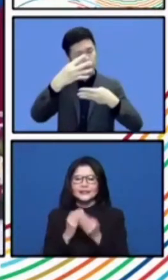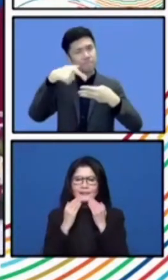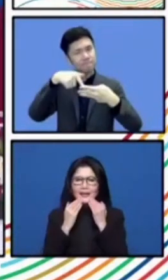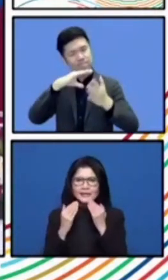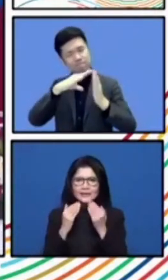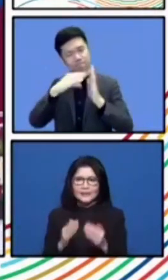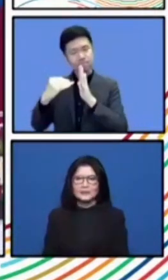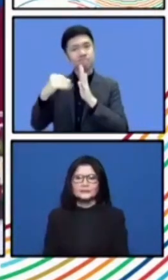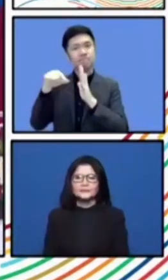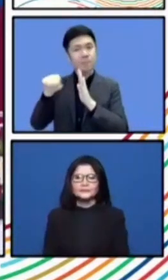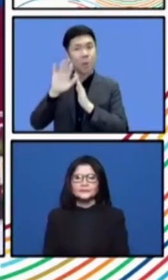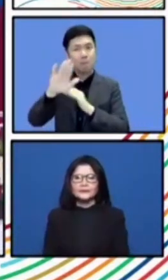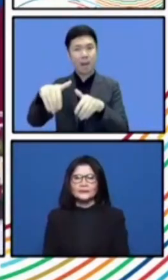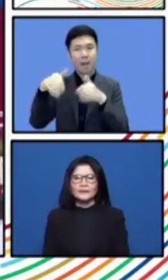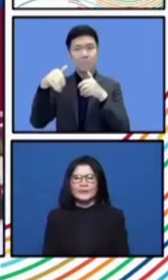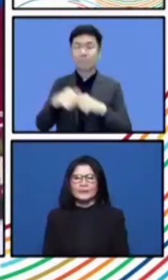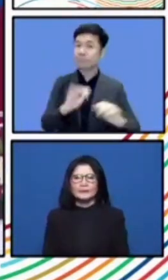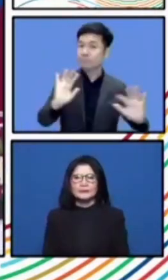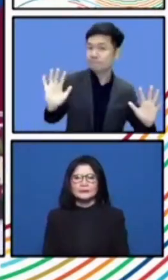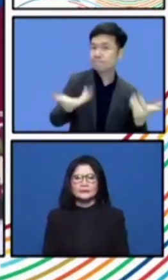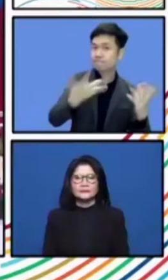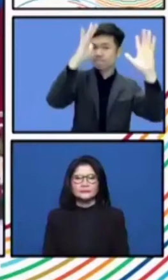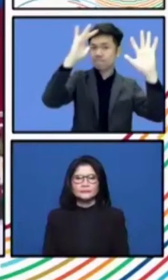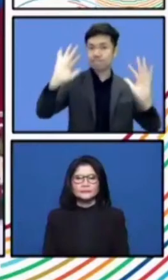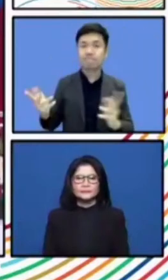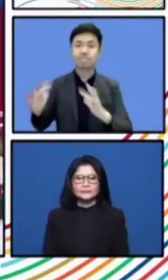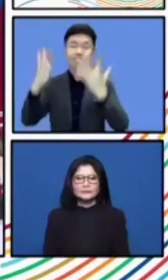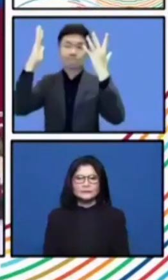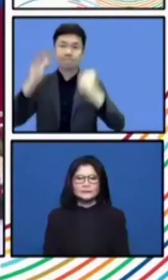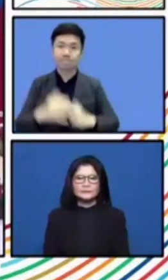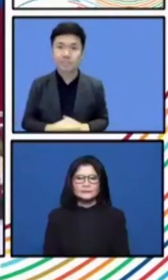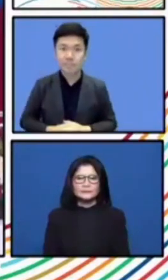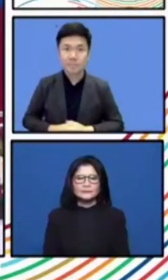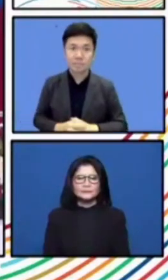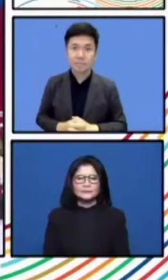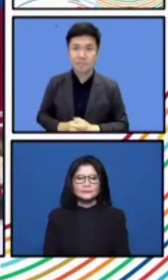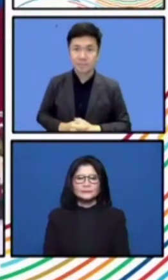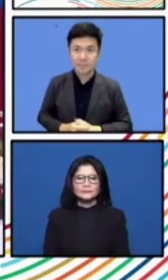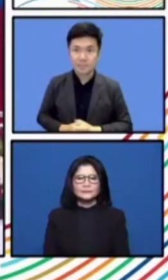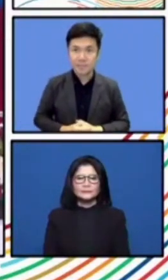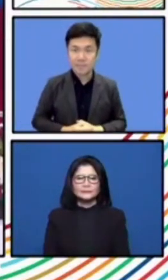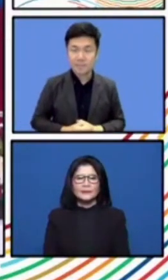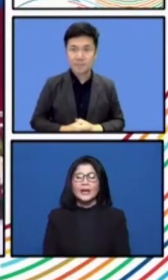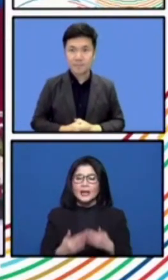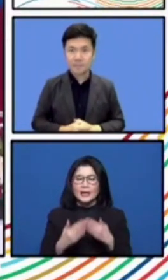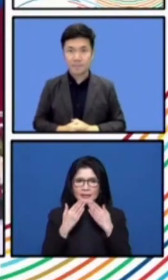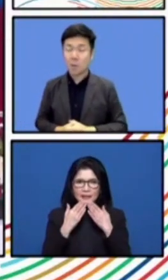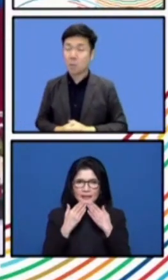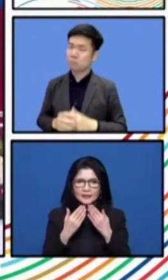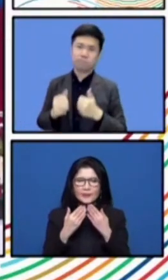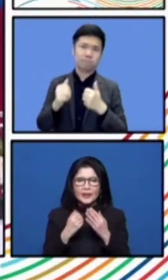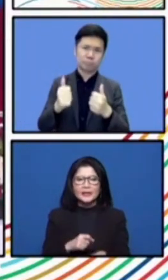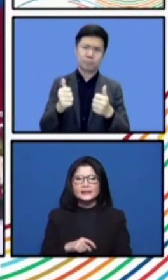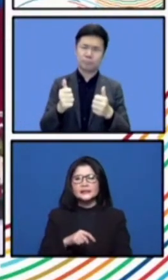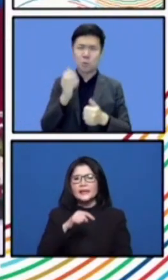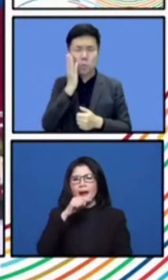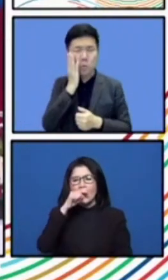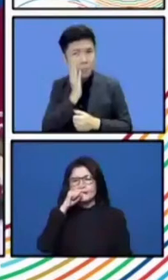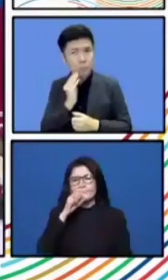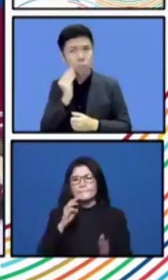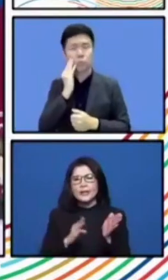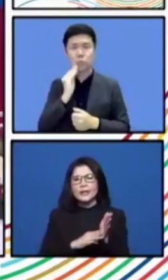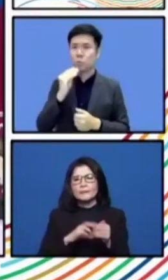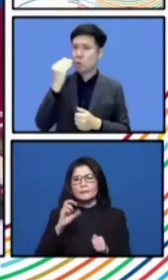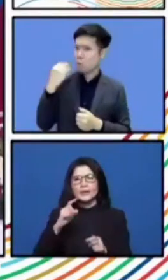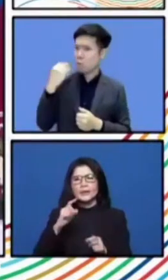thank you uh Mr Montan uh you gave us a a very good experience oh the